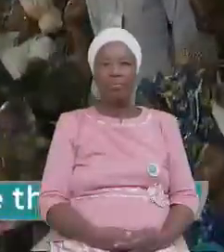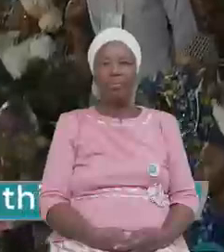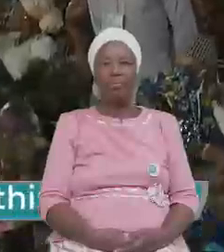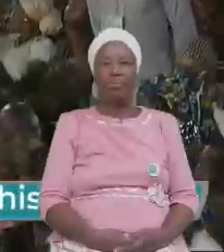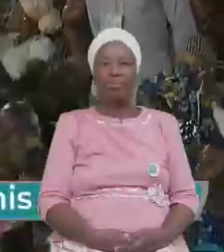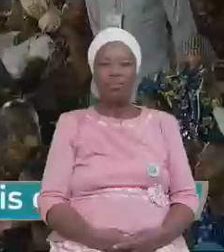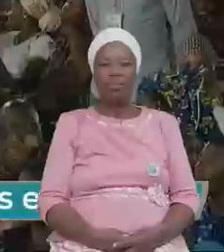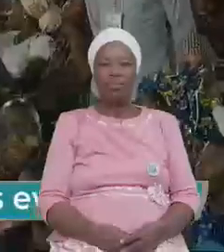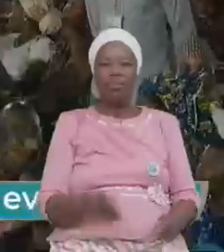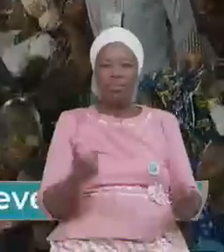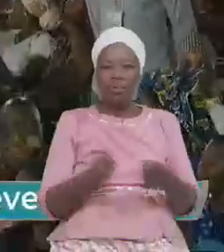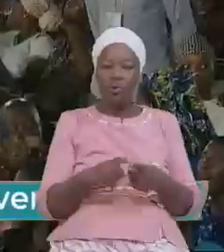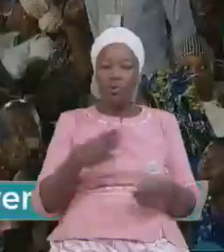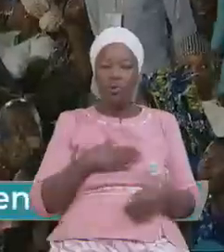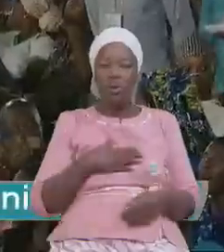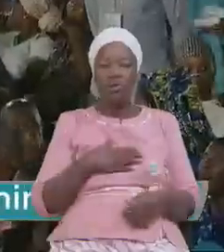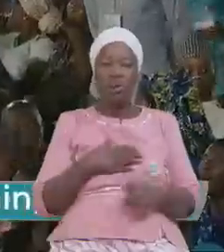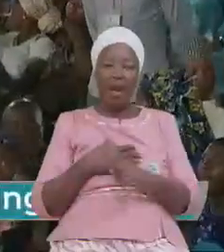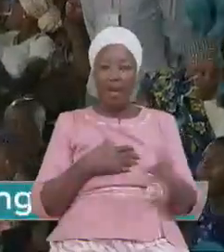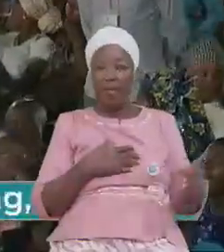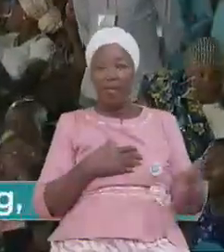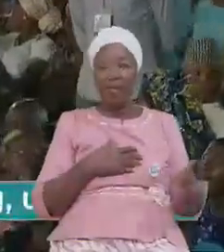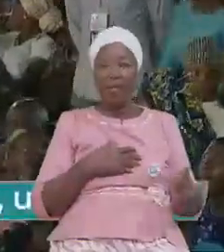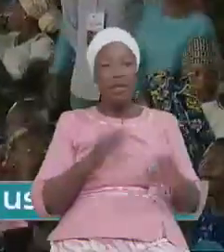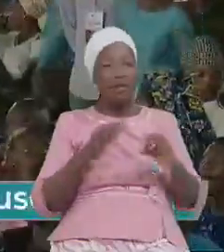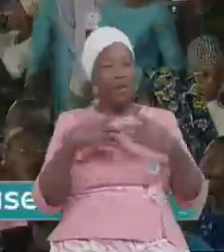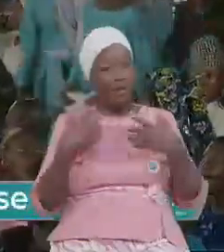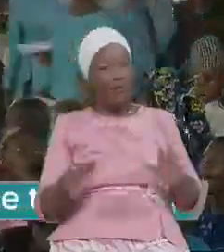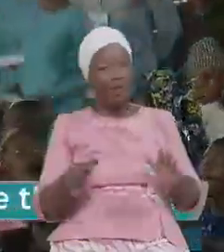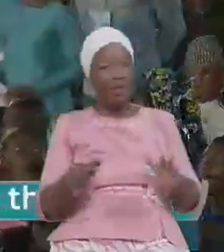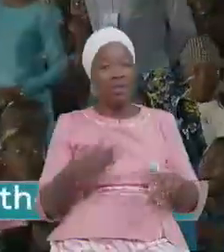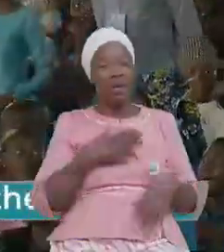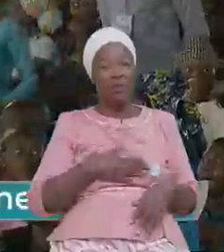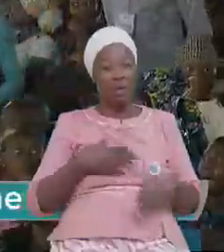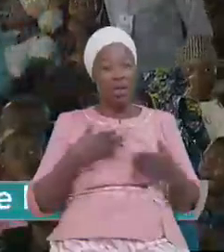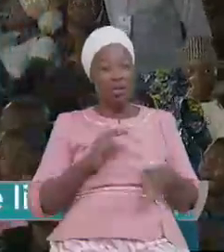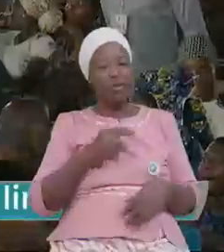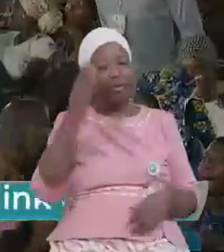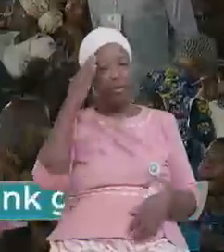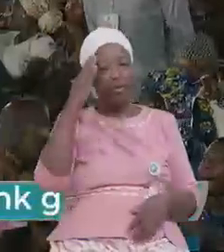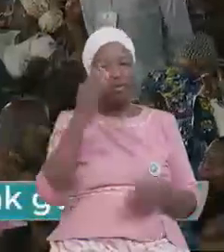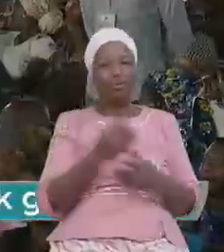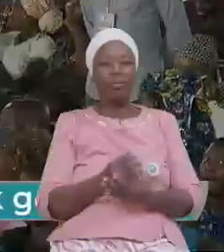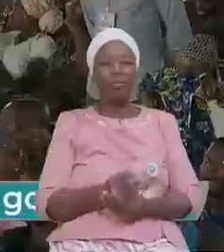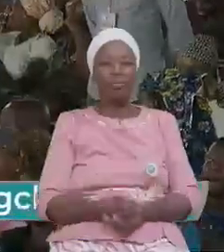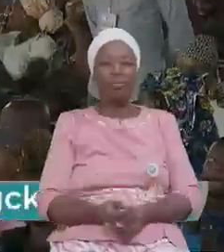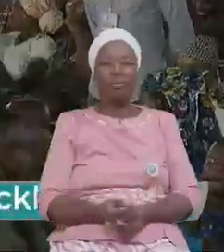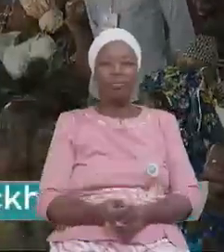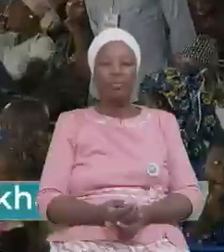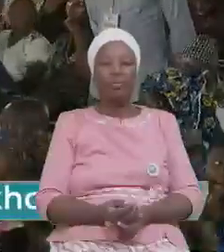To my left hand side, if you are true there, wave the flag and let me see you.